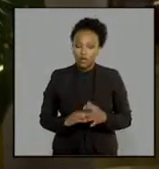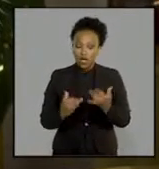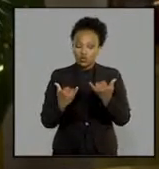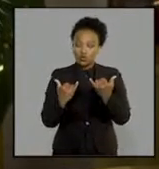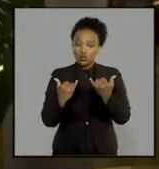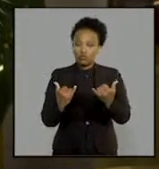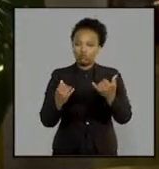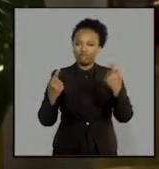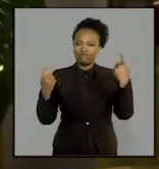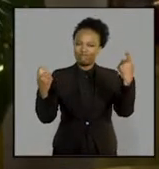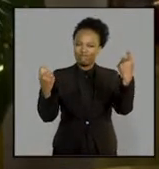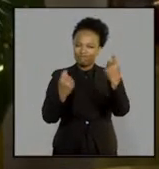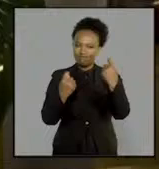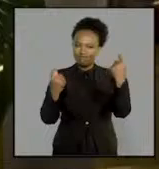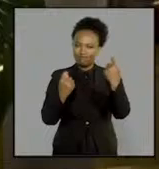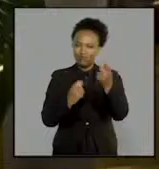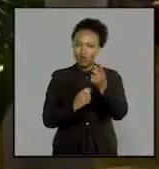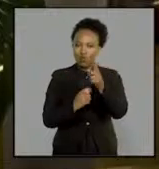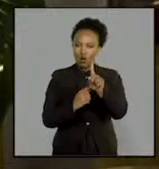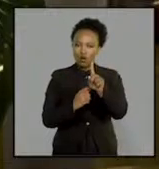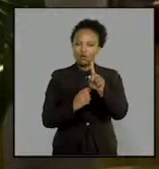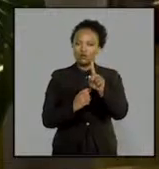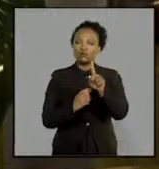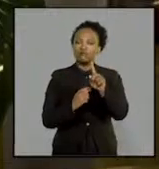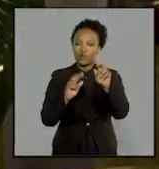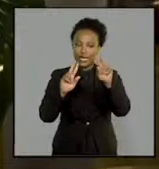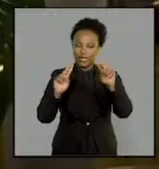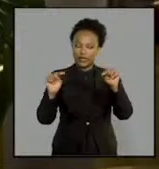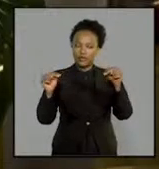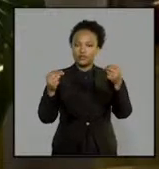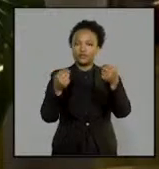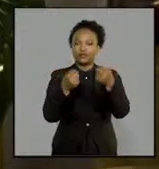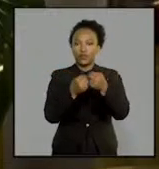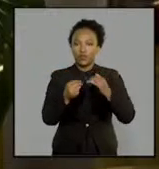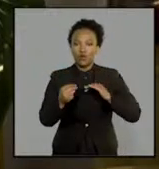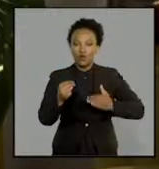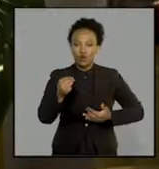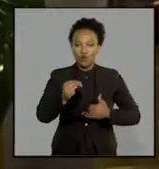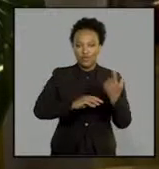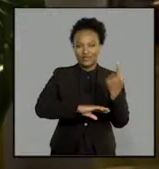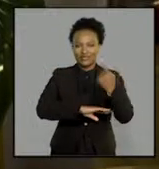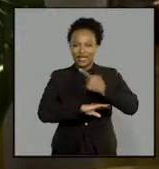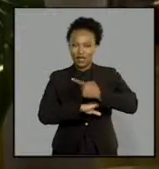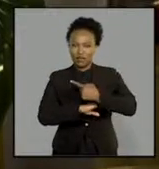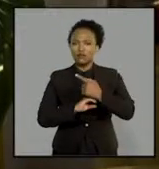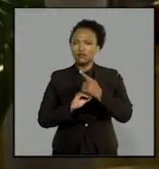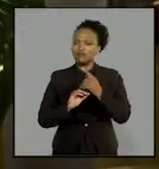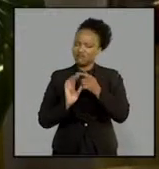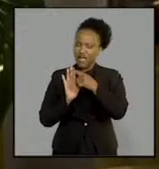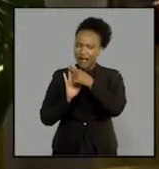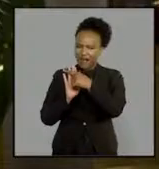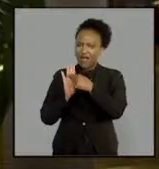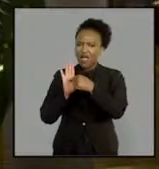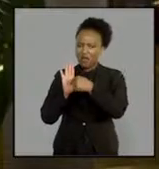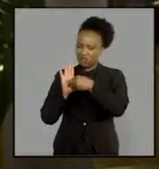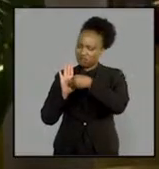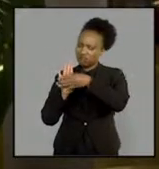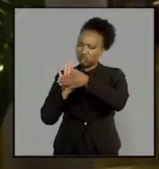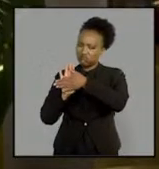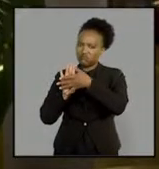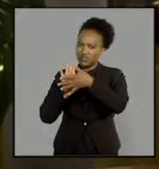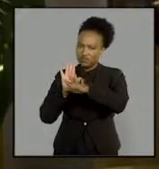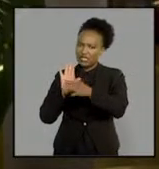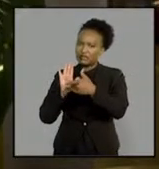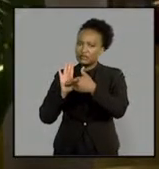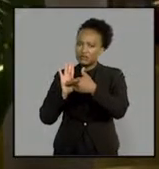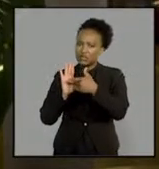Today, we celebrate National Women's Day, which is part of our national commemorative calendar. Many